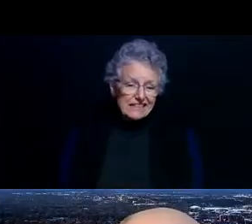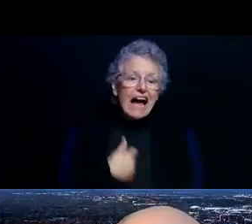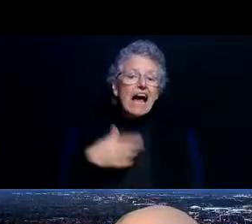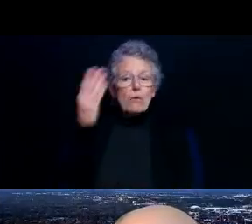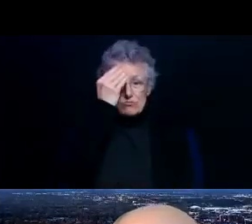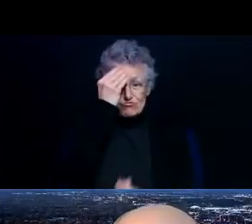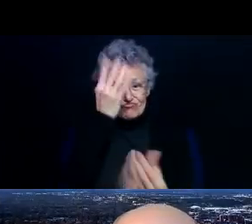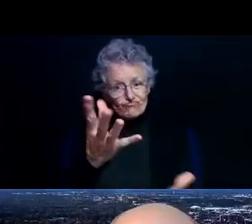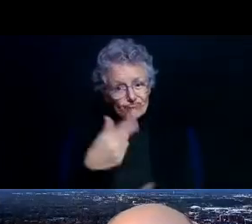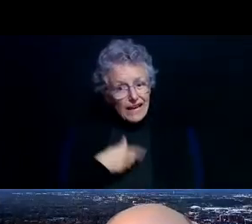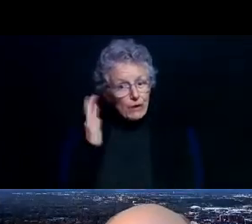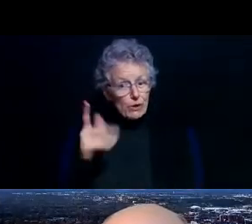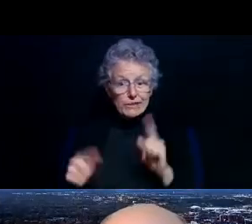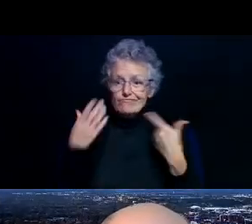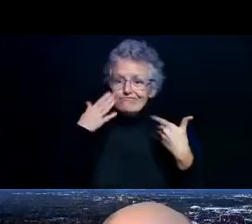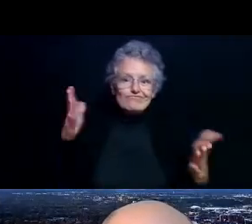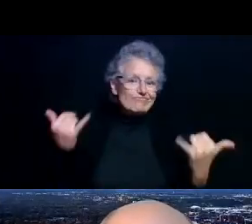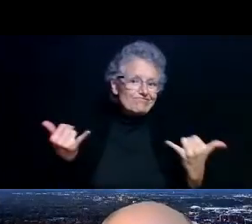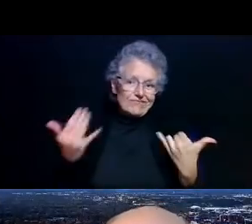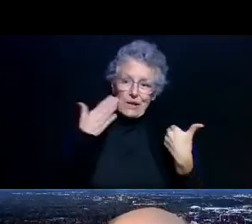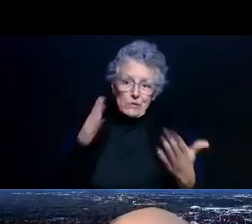that, but I don't know that.